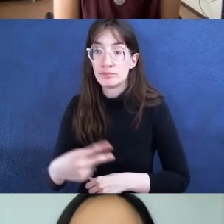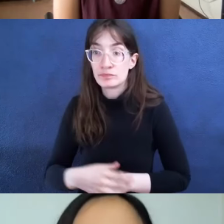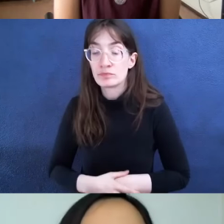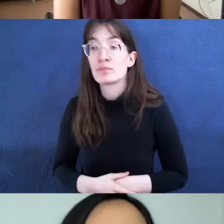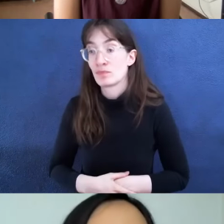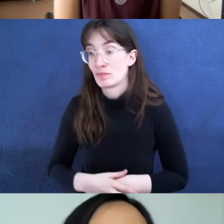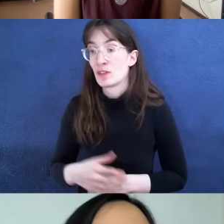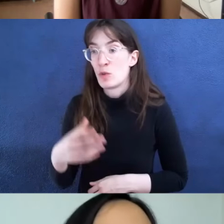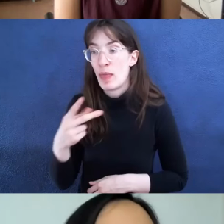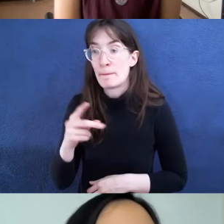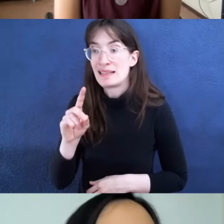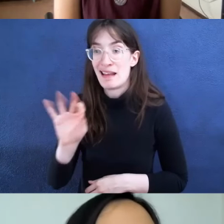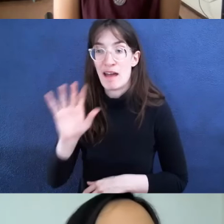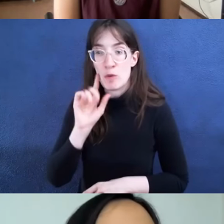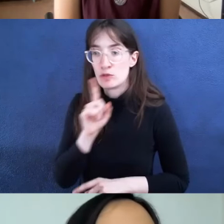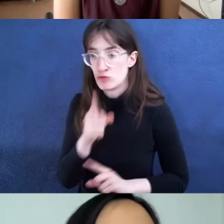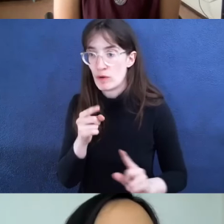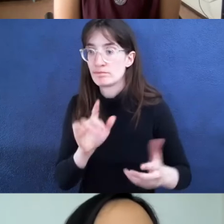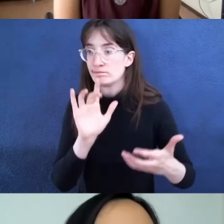PDF. And